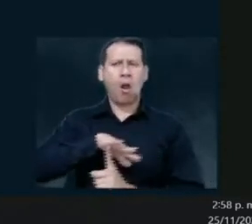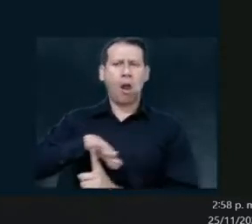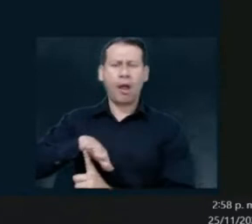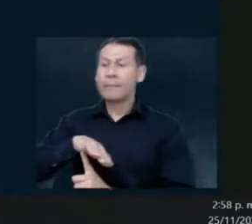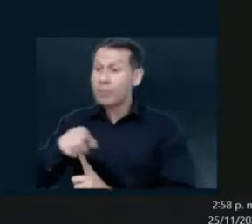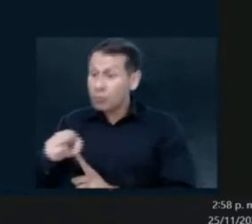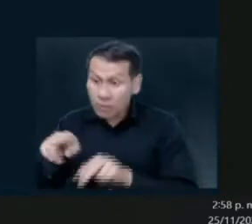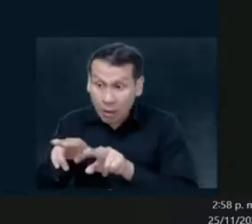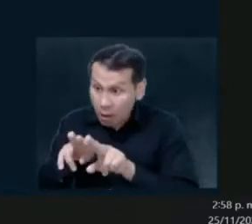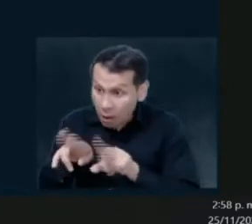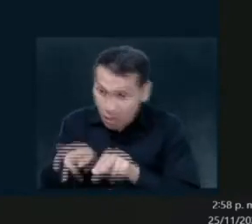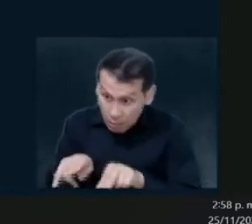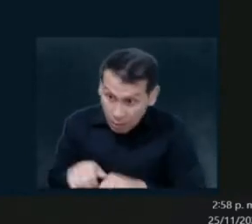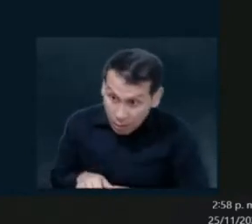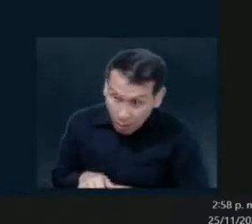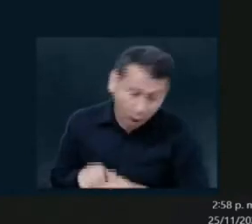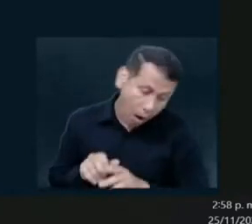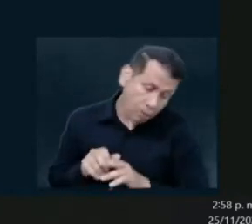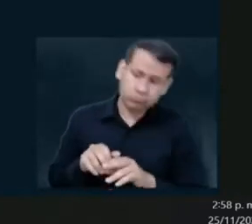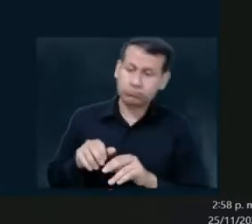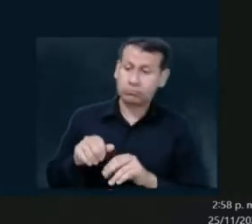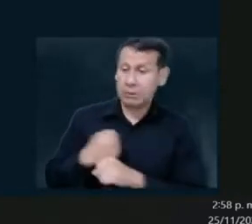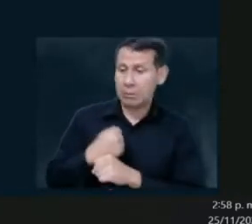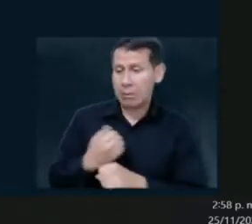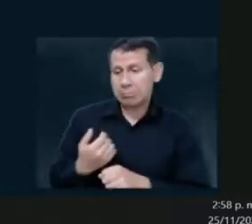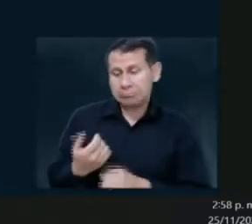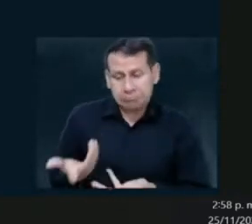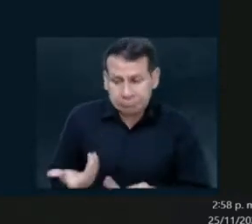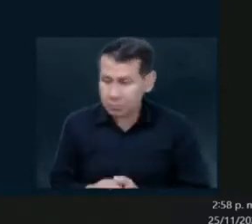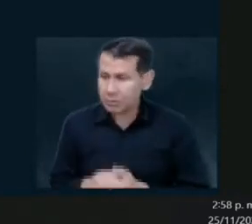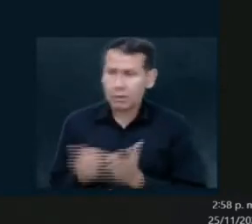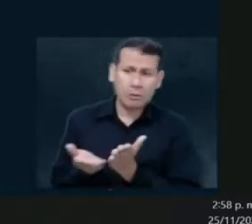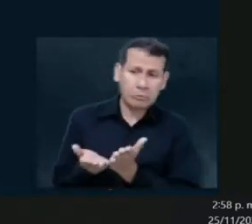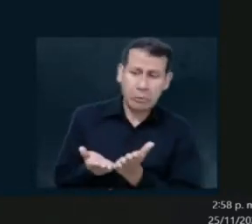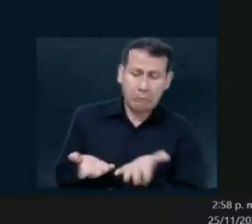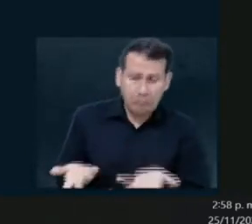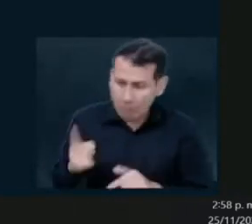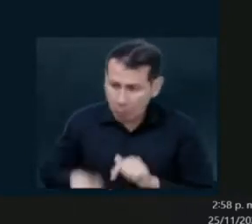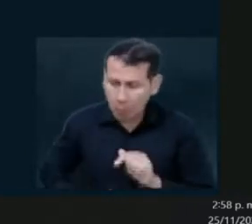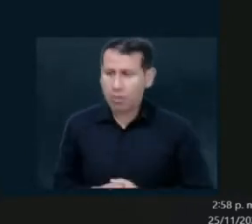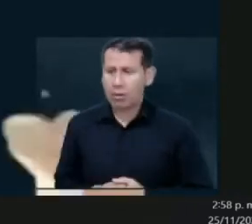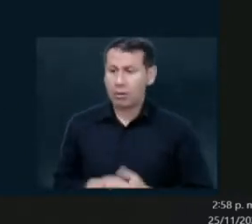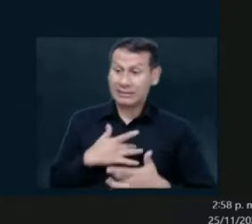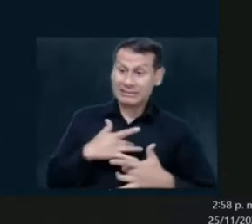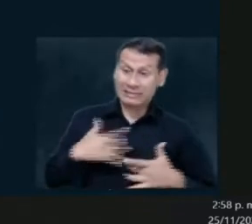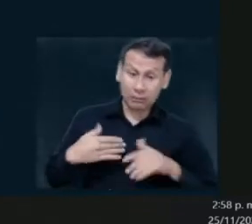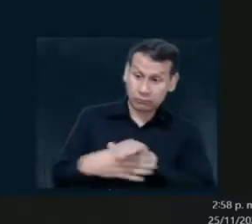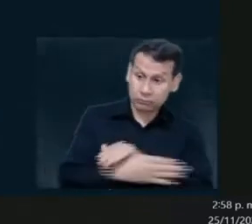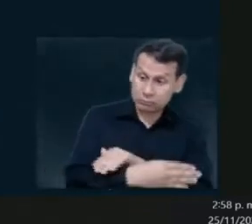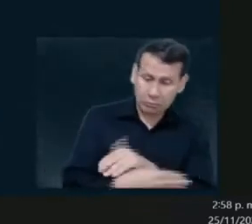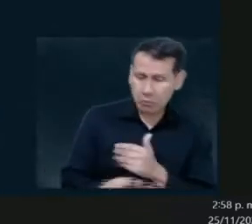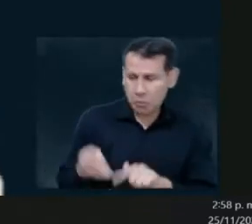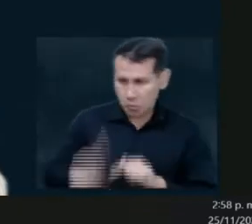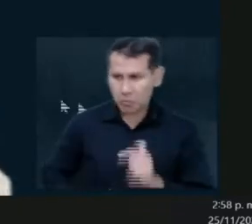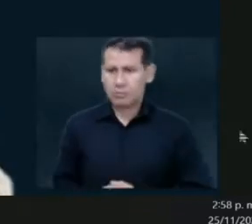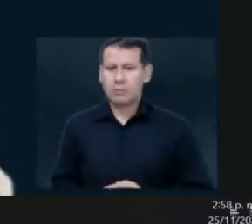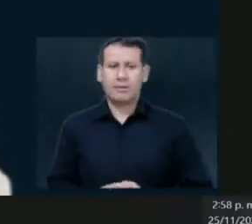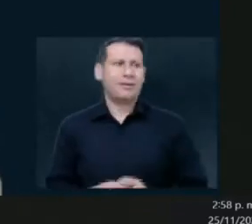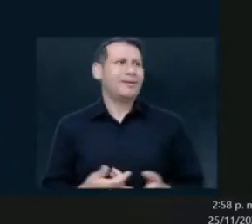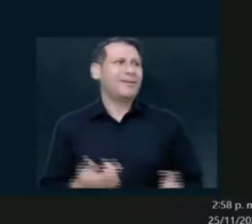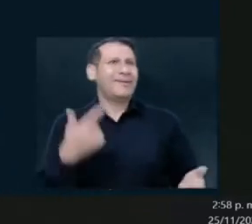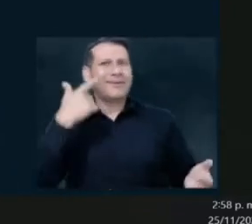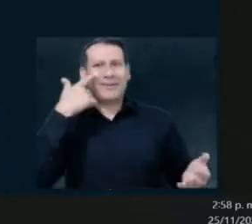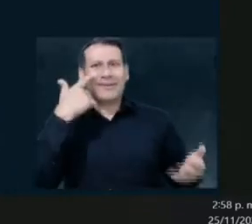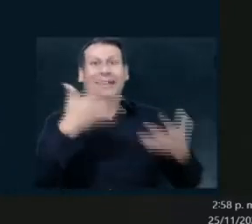basic rights. Who don't have access to internet, can't work, can't study, can't have access to remote health. They can't